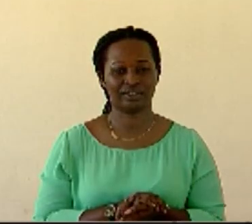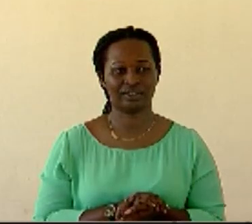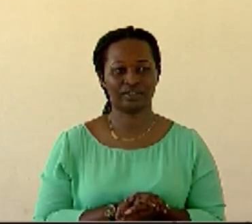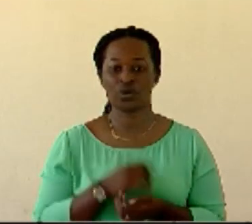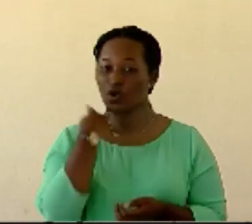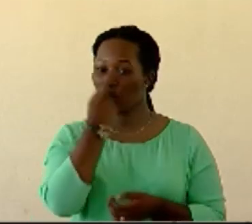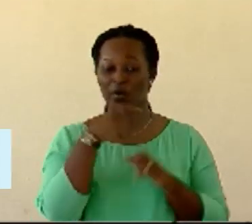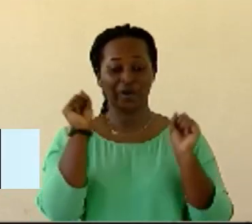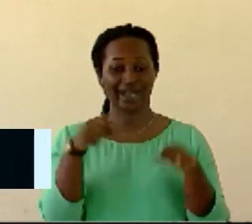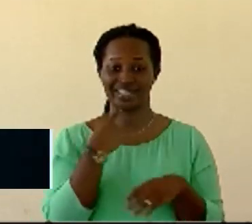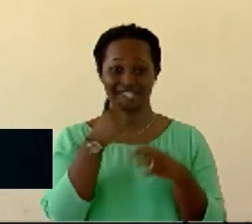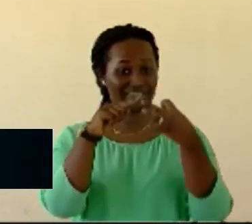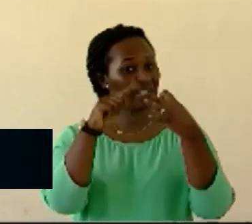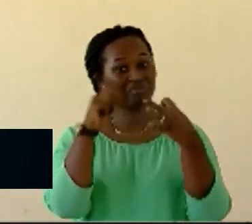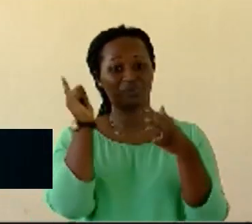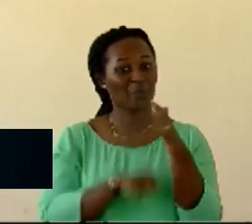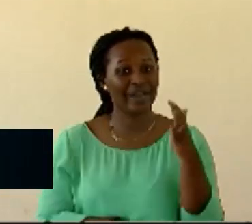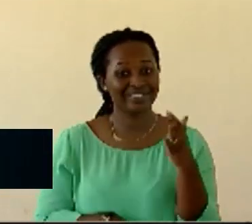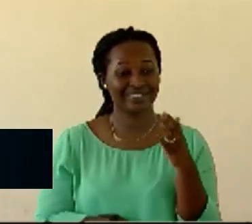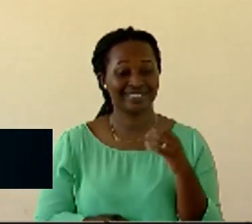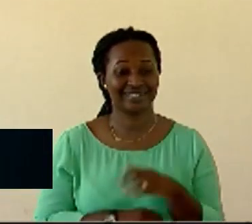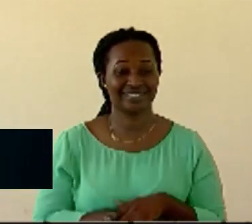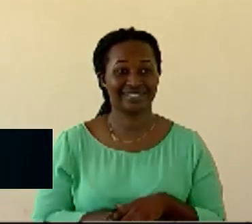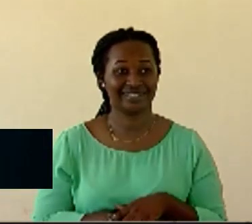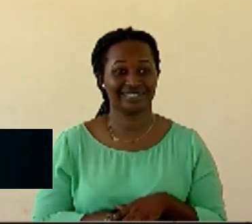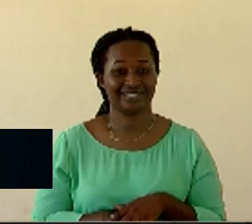Who can mention the third one?